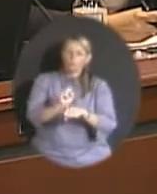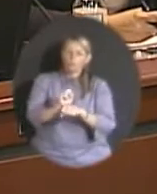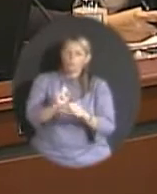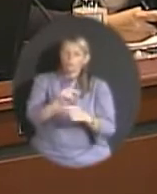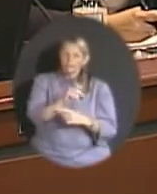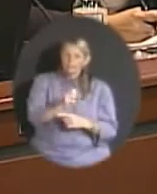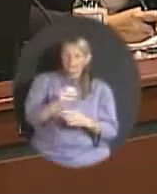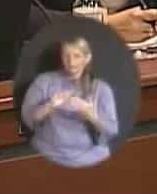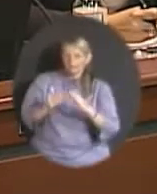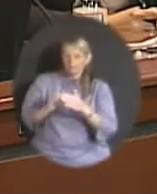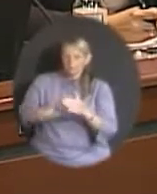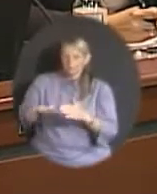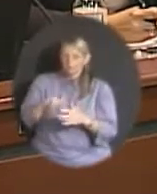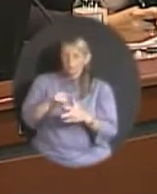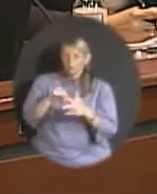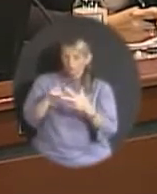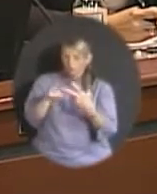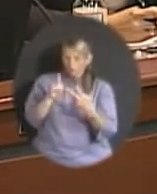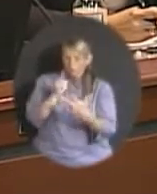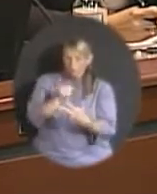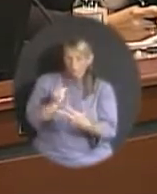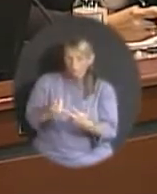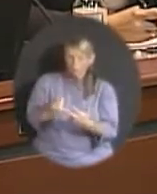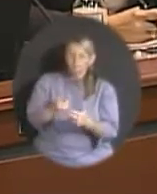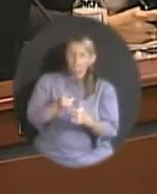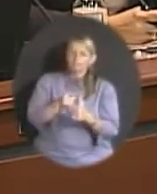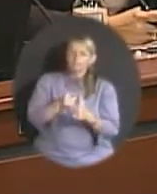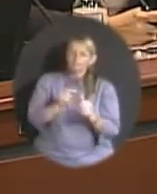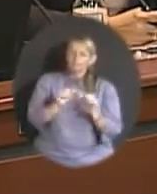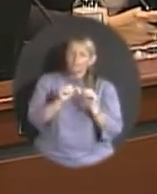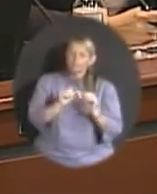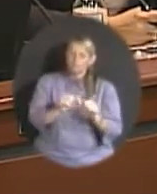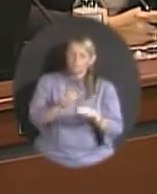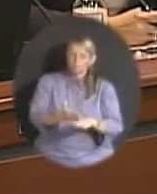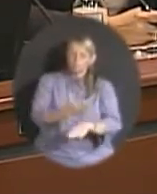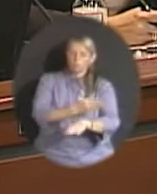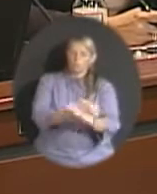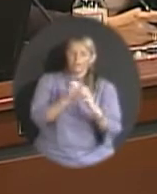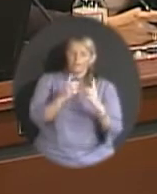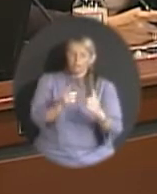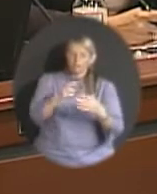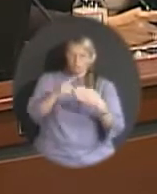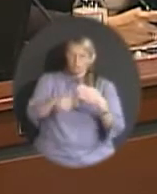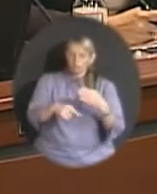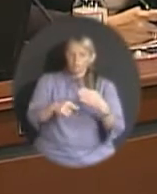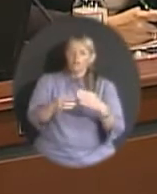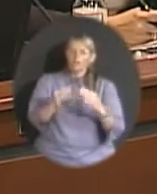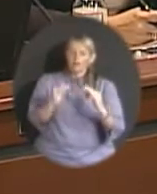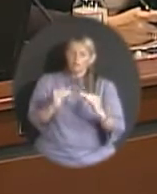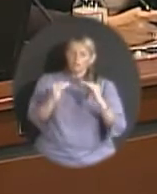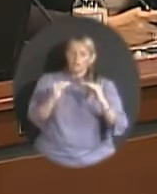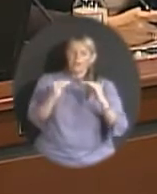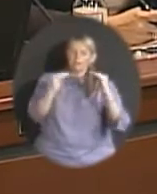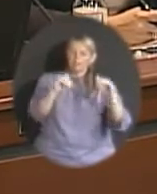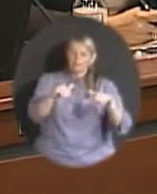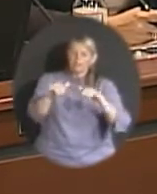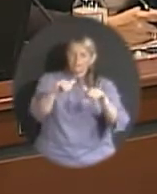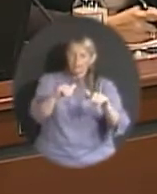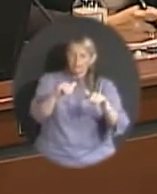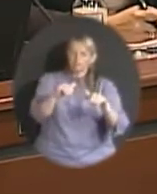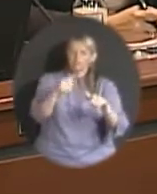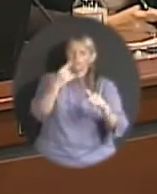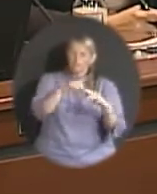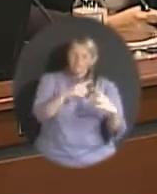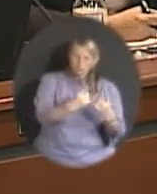focus on are continue to improve educational outcomes by raising standards for districts, schools, educators, and